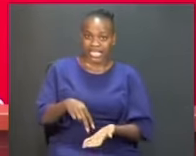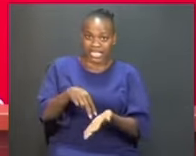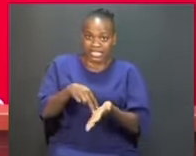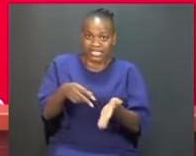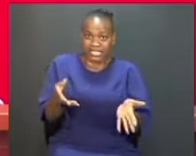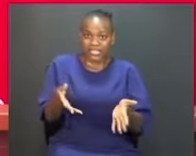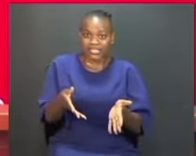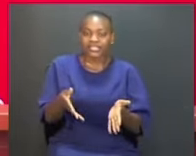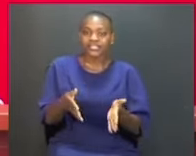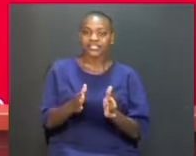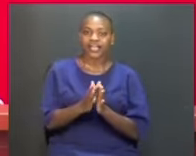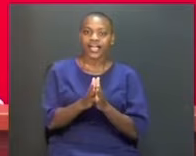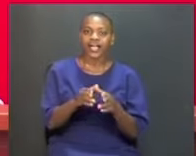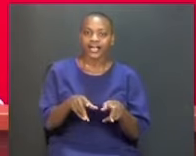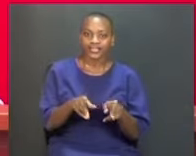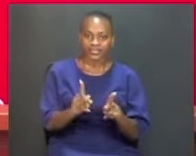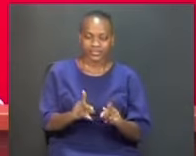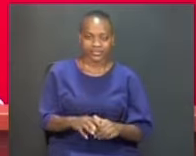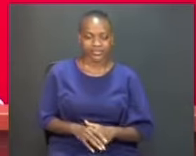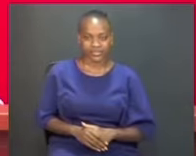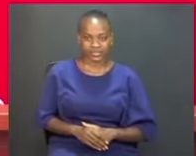to seek the leave.